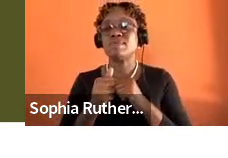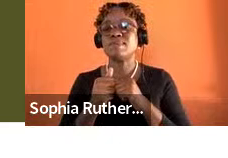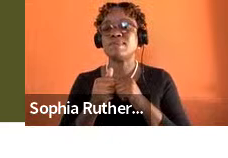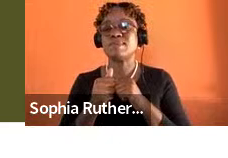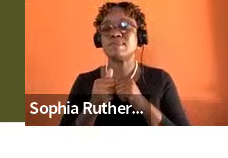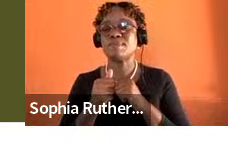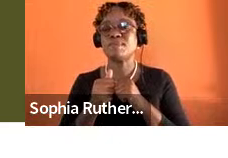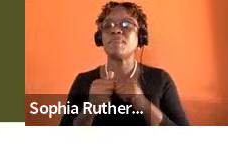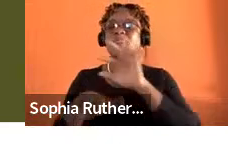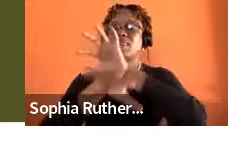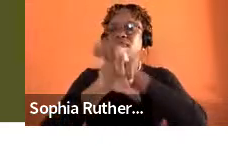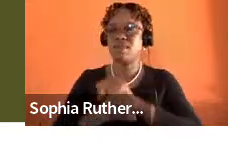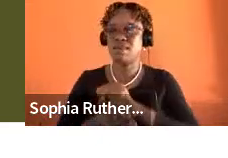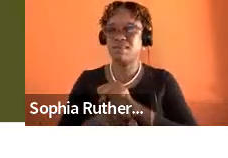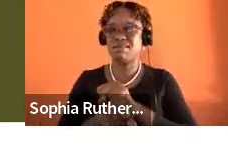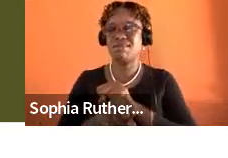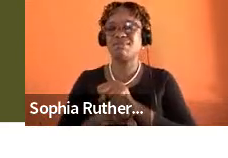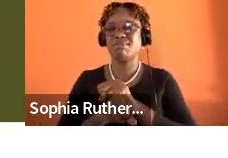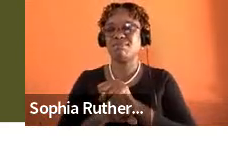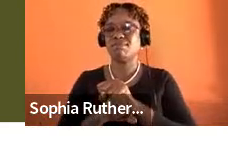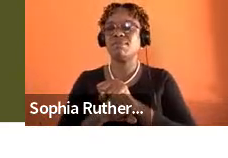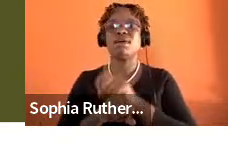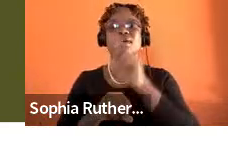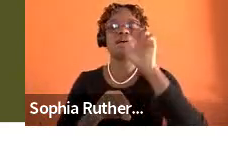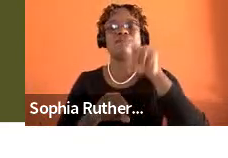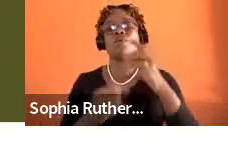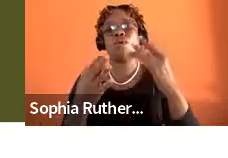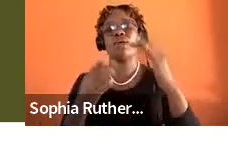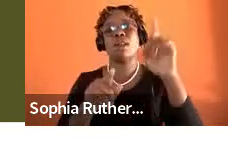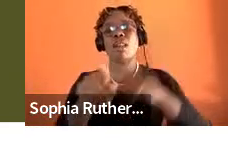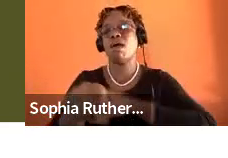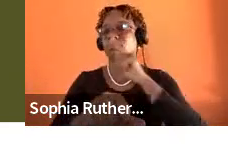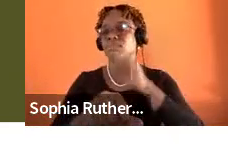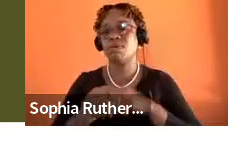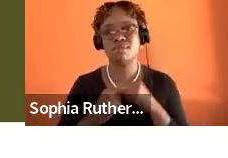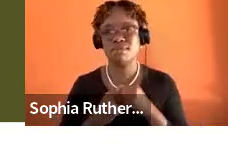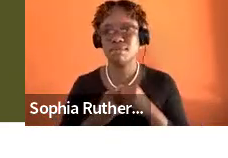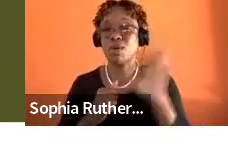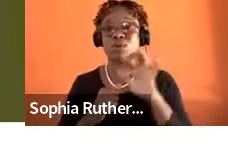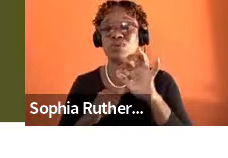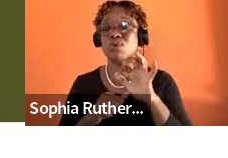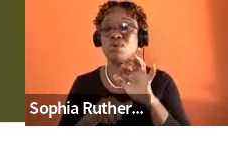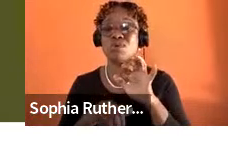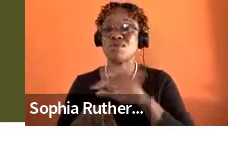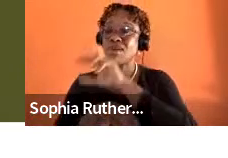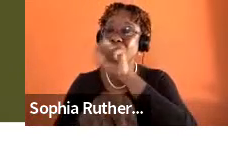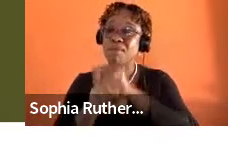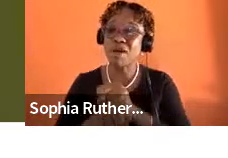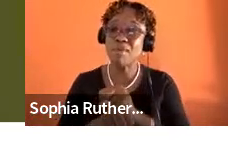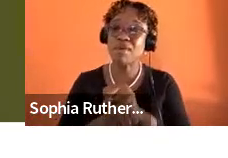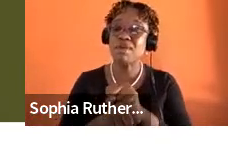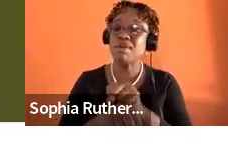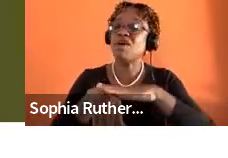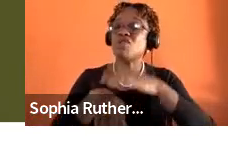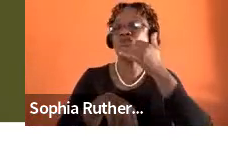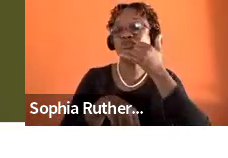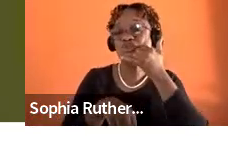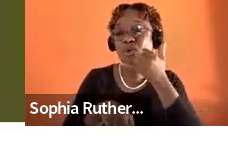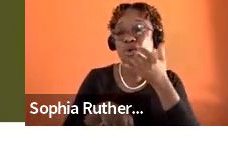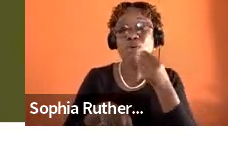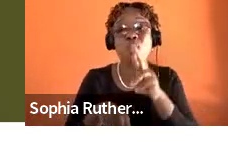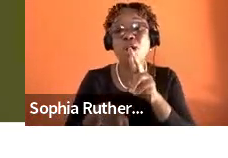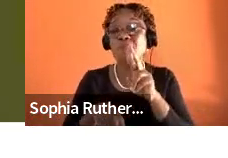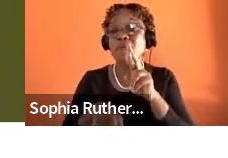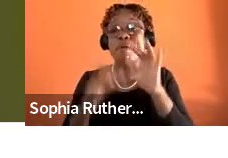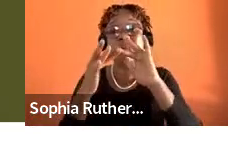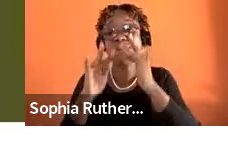an appointment, the process was long and bureaucratic, and the option to make an appointment over the phone or even online